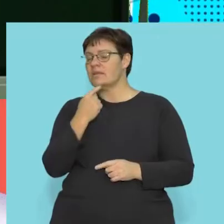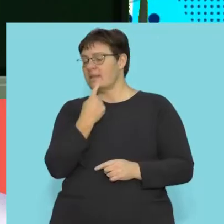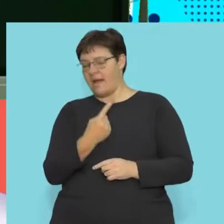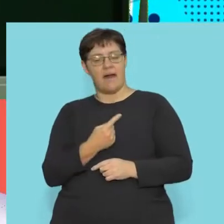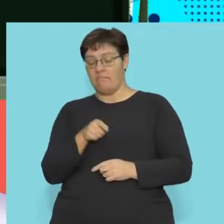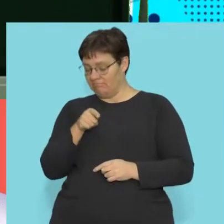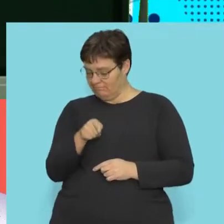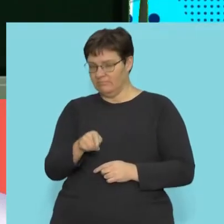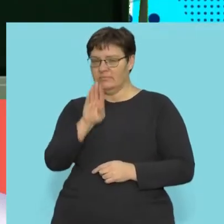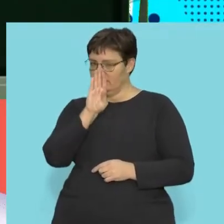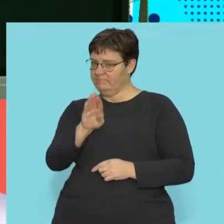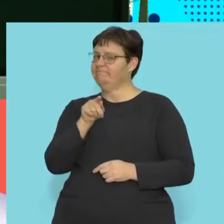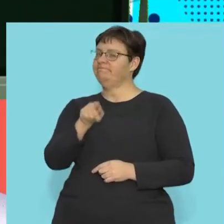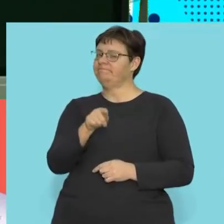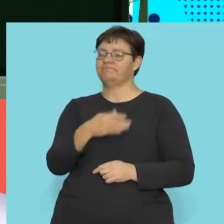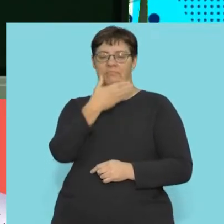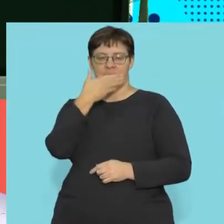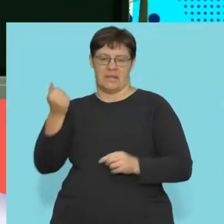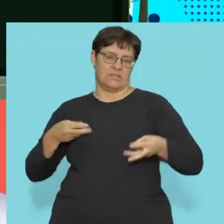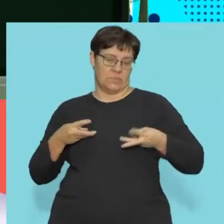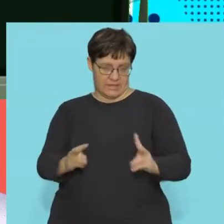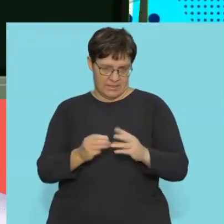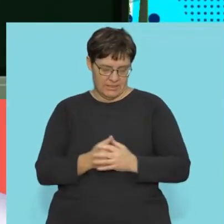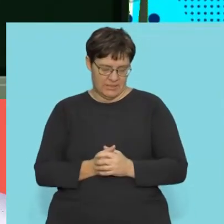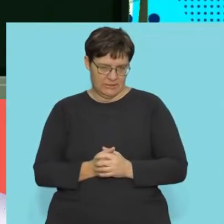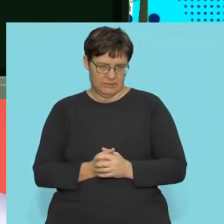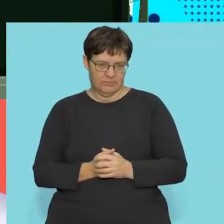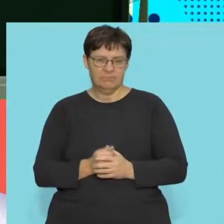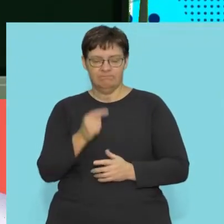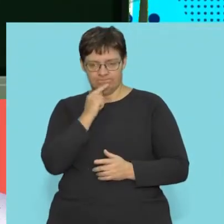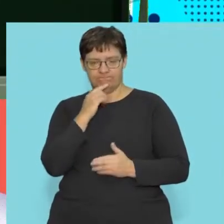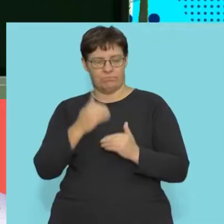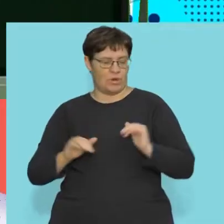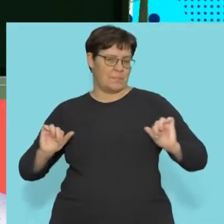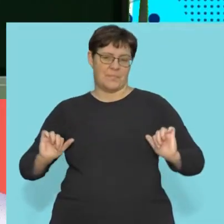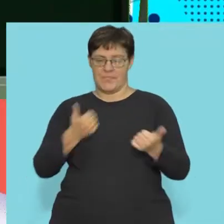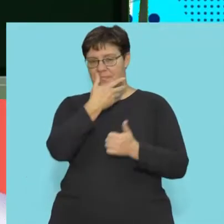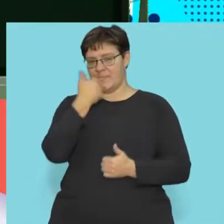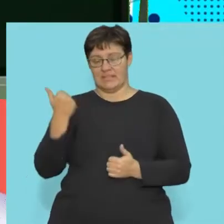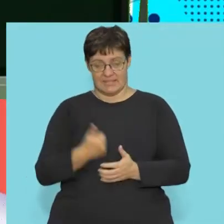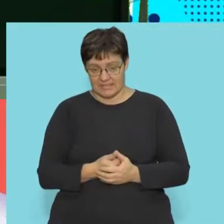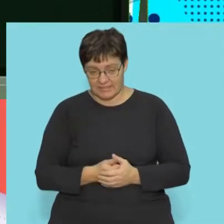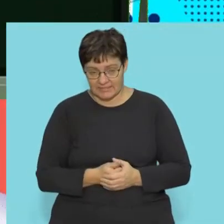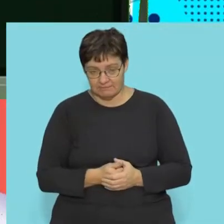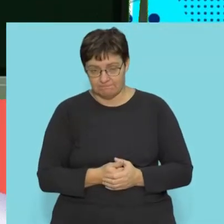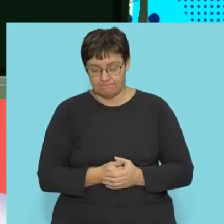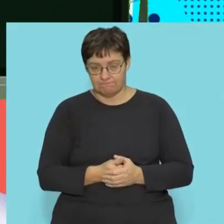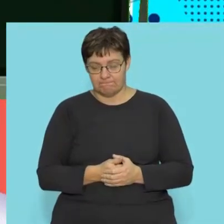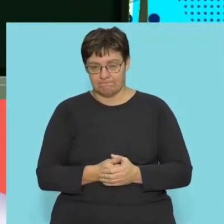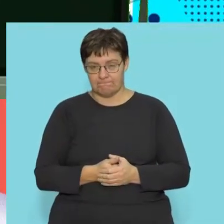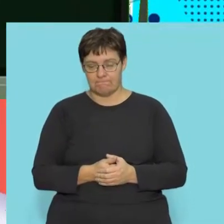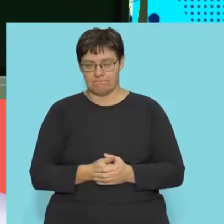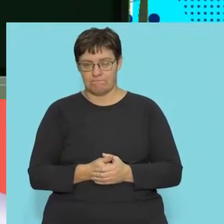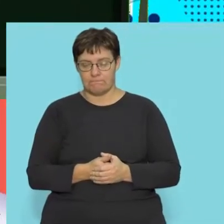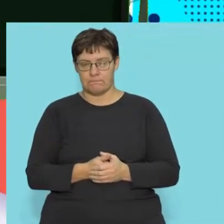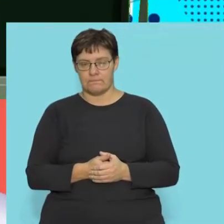were able to say, well, that's probably the most effective method that was used to get the highest, or the loaf of bread